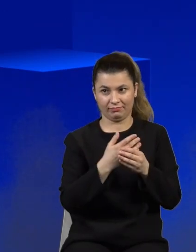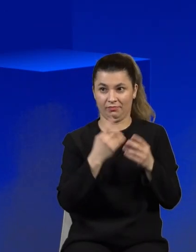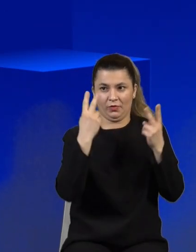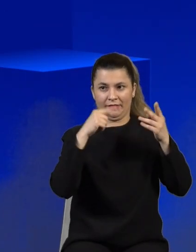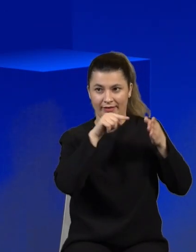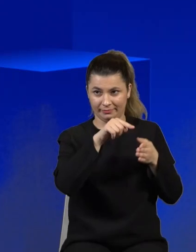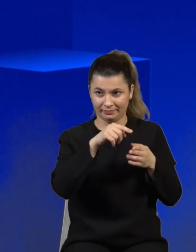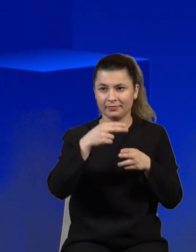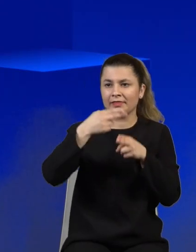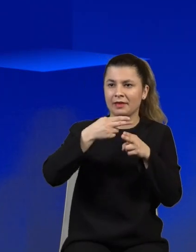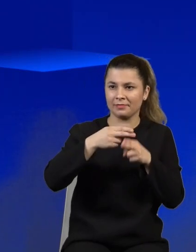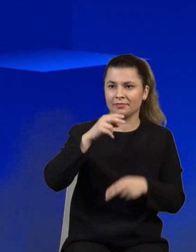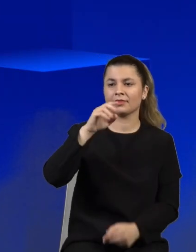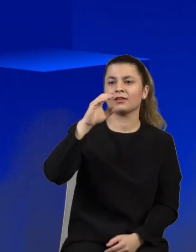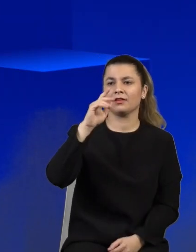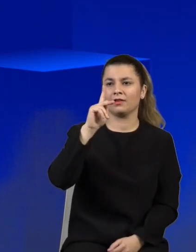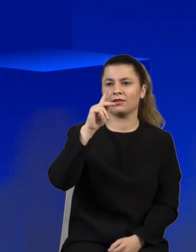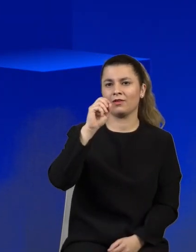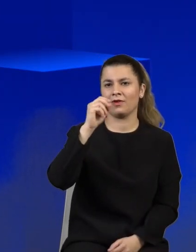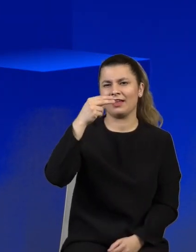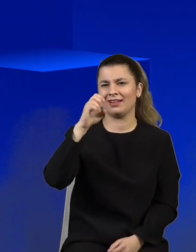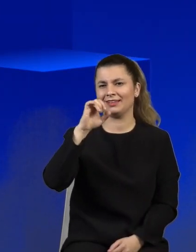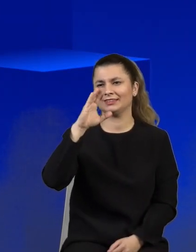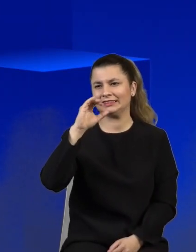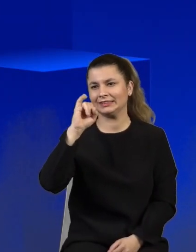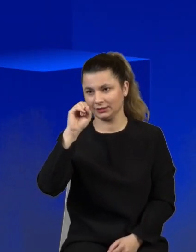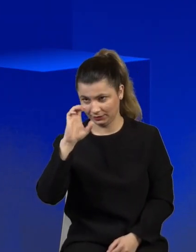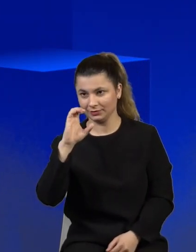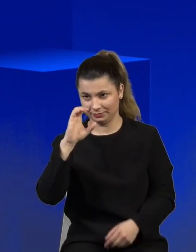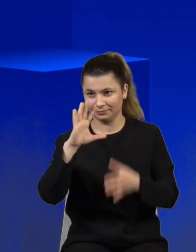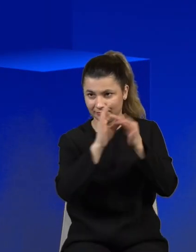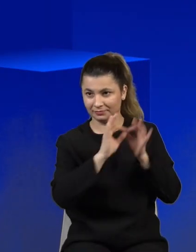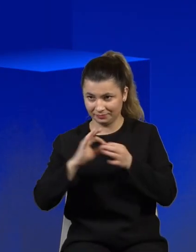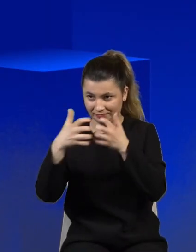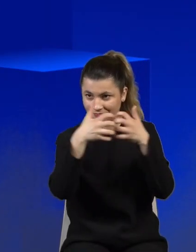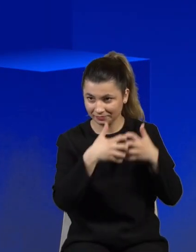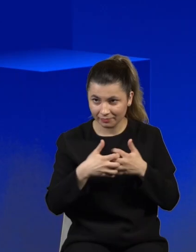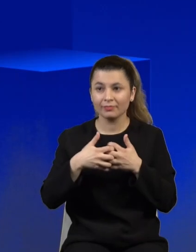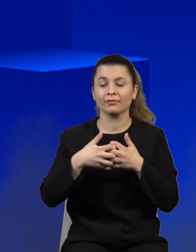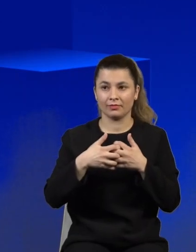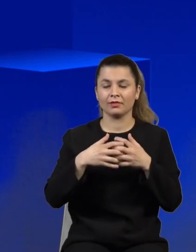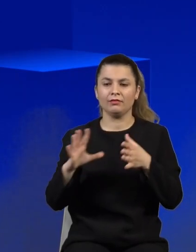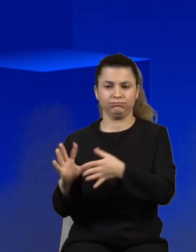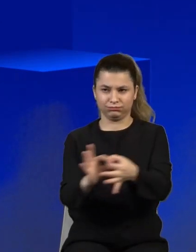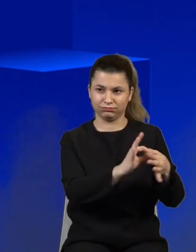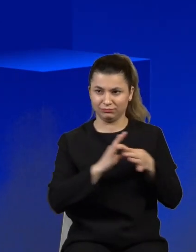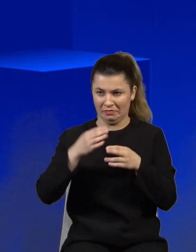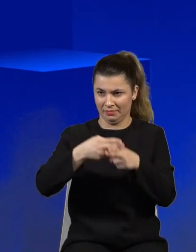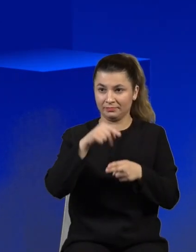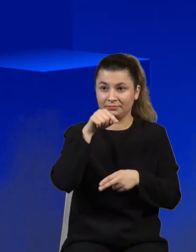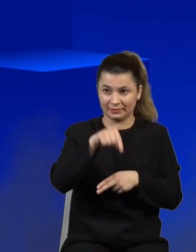the majority of you know what it is about. It provides a summary in a nutshell